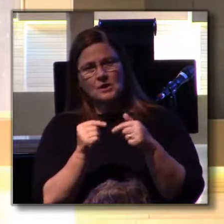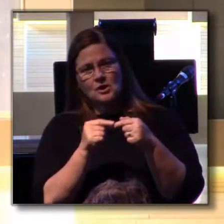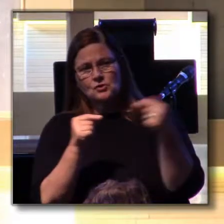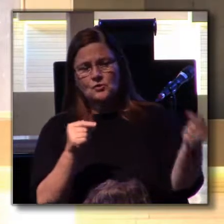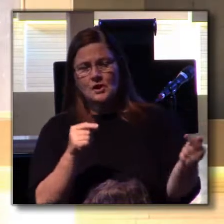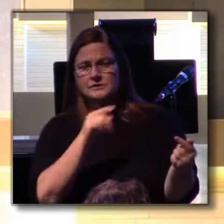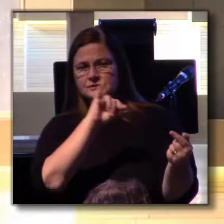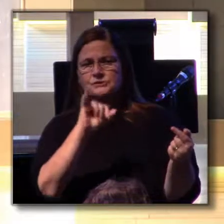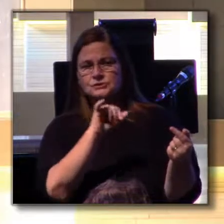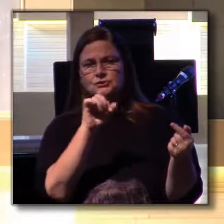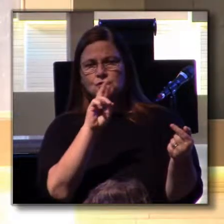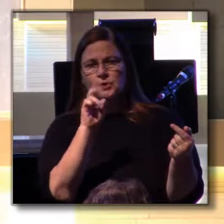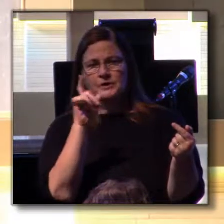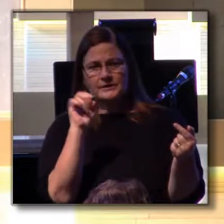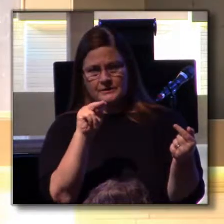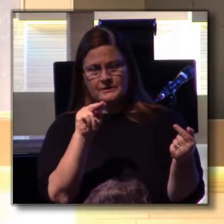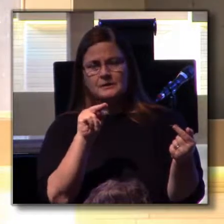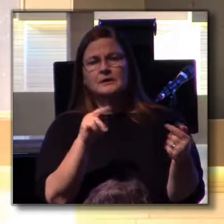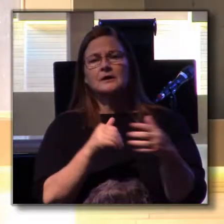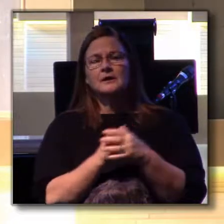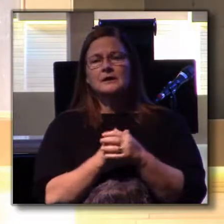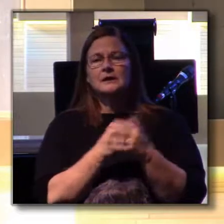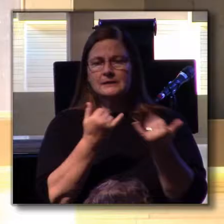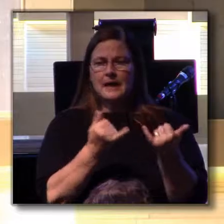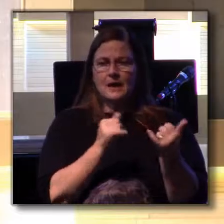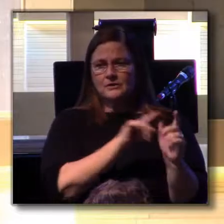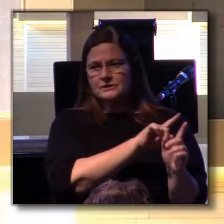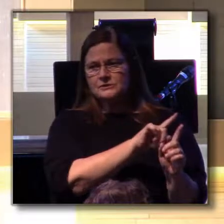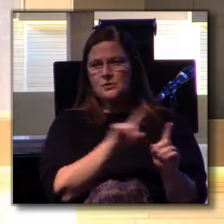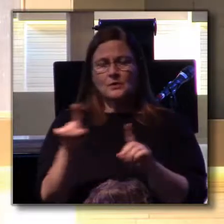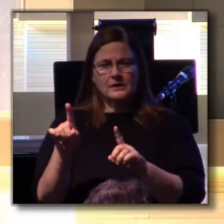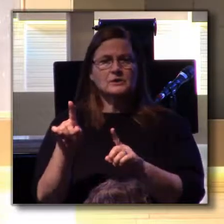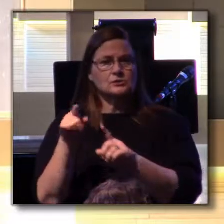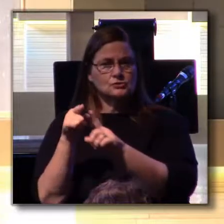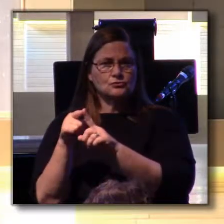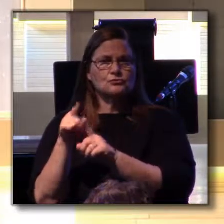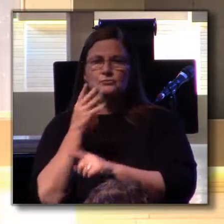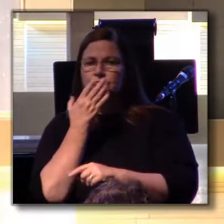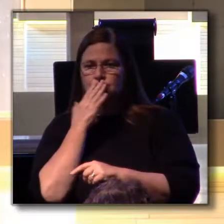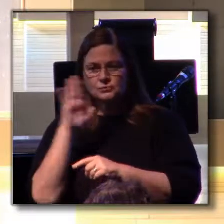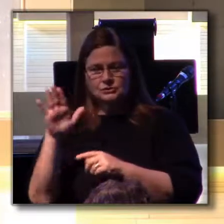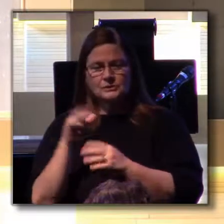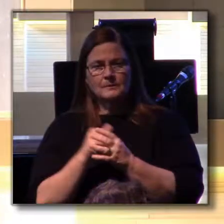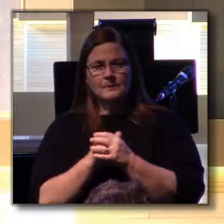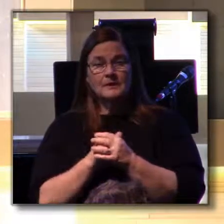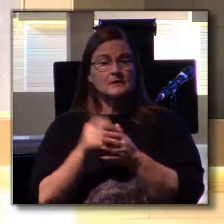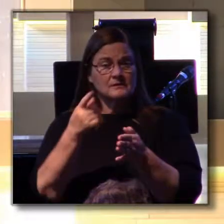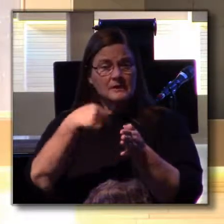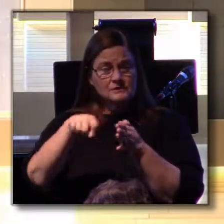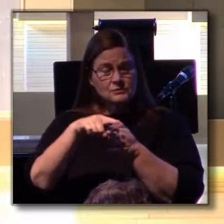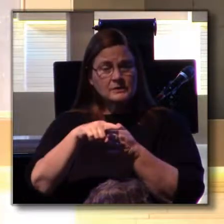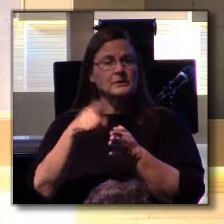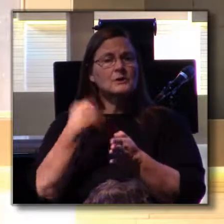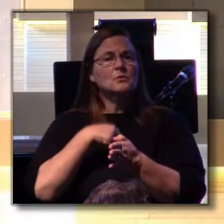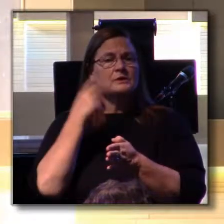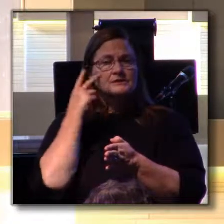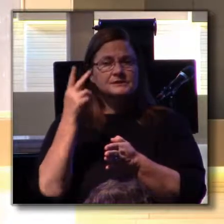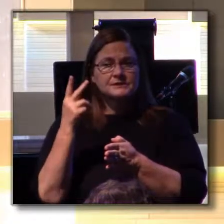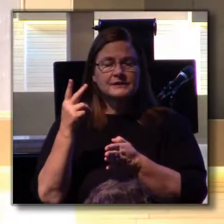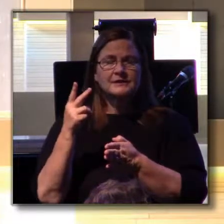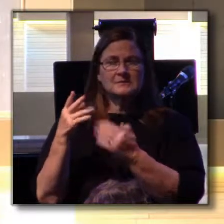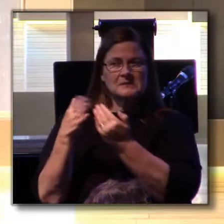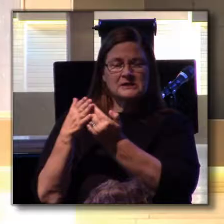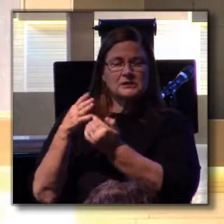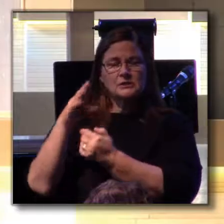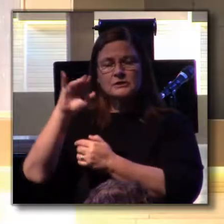now making his way back towards Jerusalem. Next week, we're going to see him in the vicinity of Jericho. So he's on his way